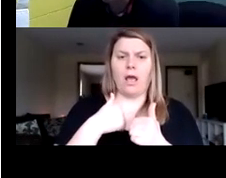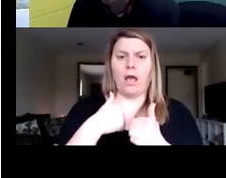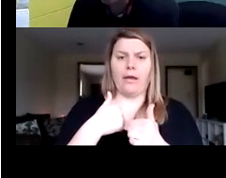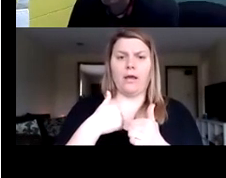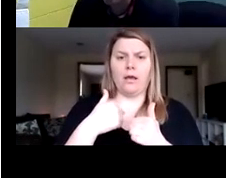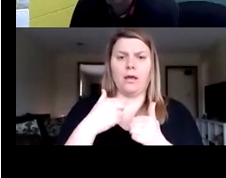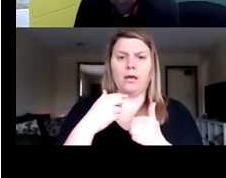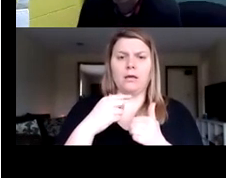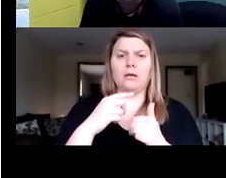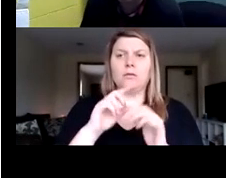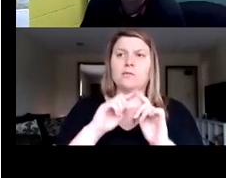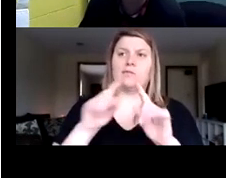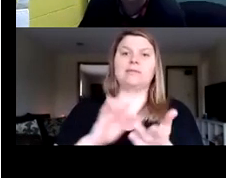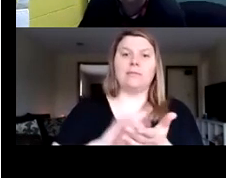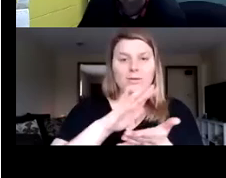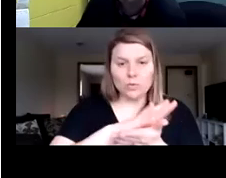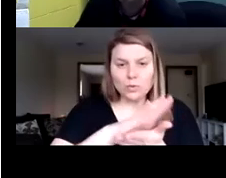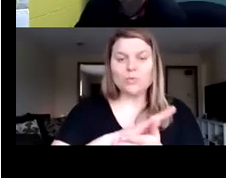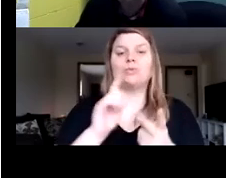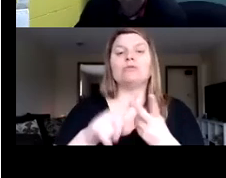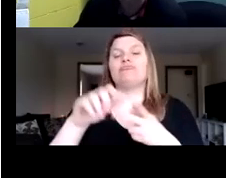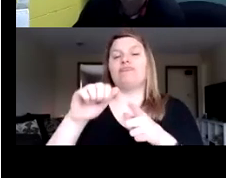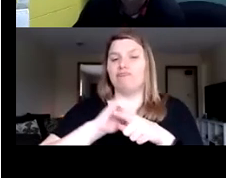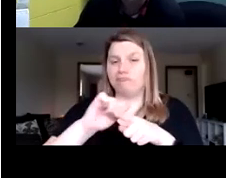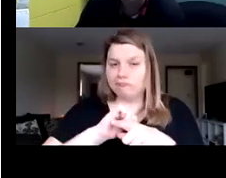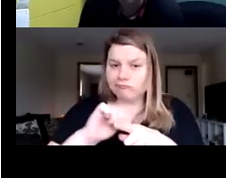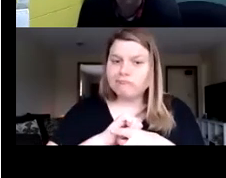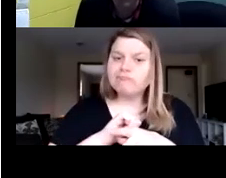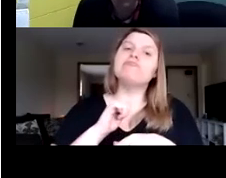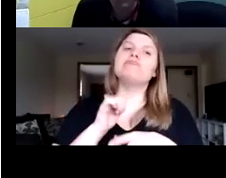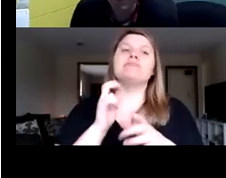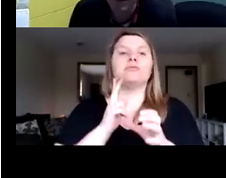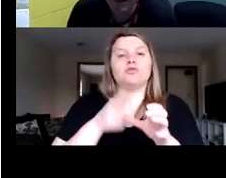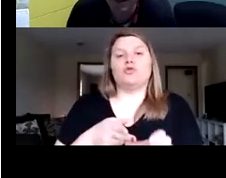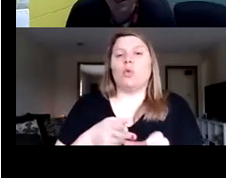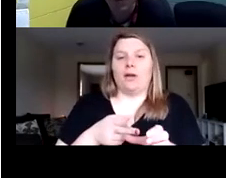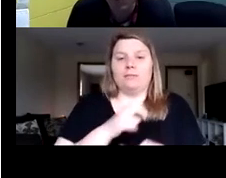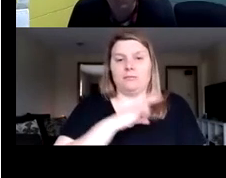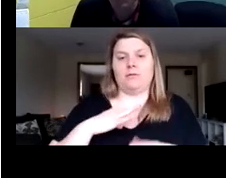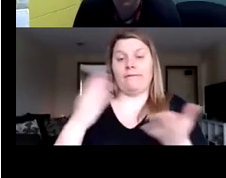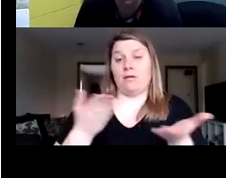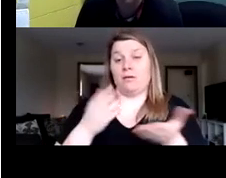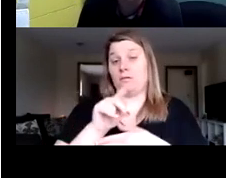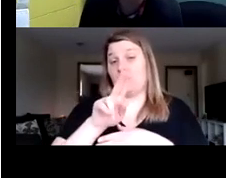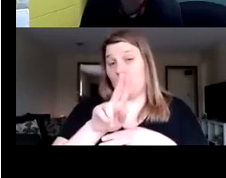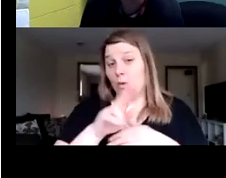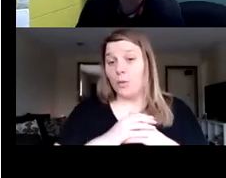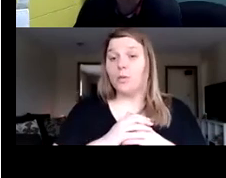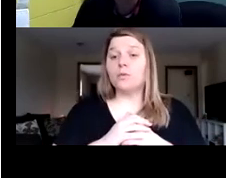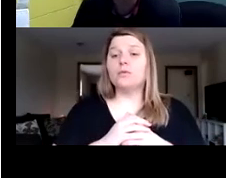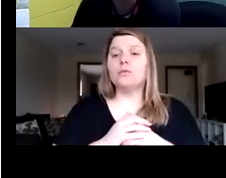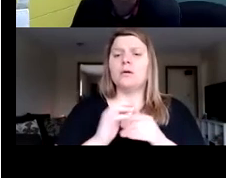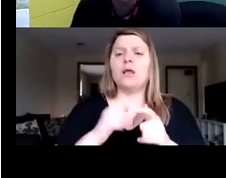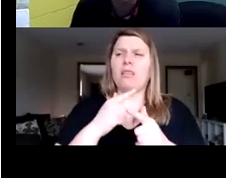heading to medical school, heading through training, joining the faculty here at KU, and along the way,